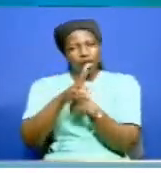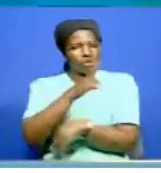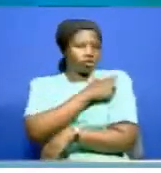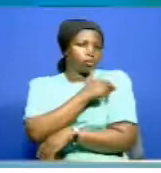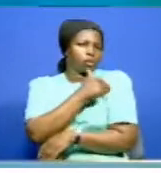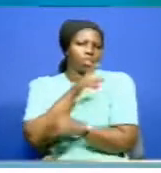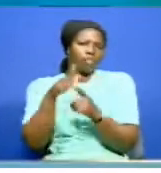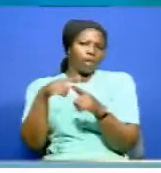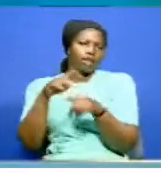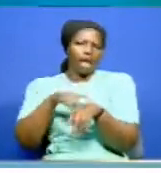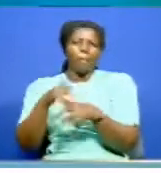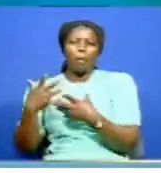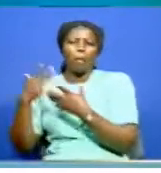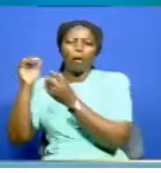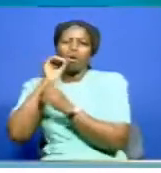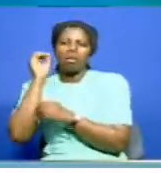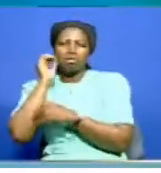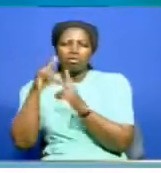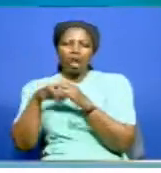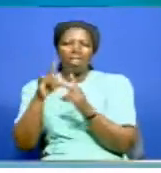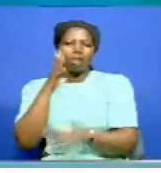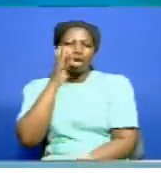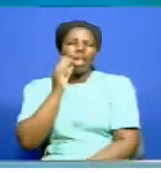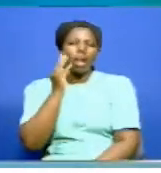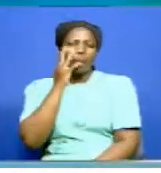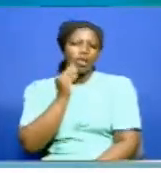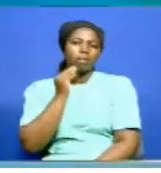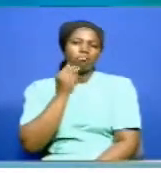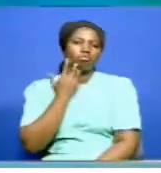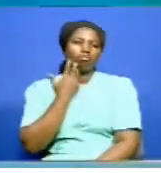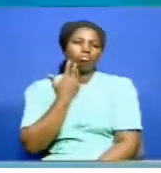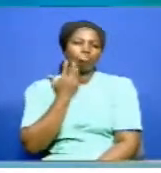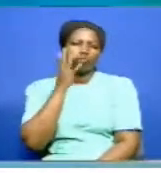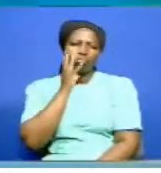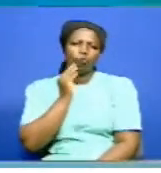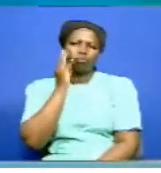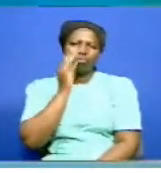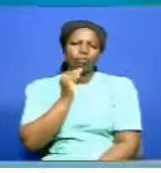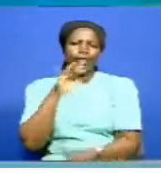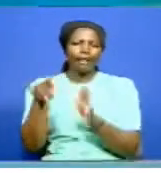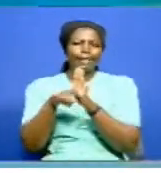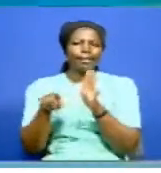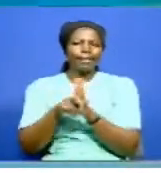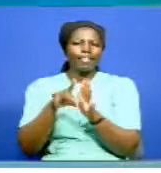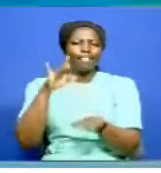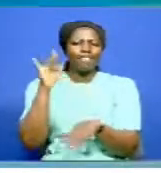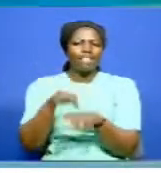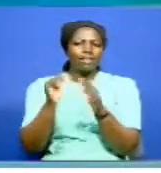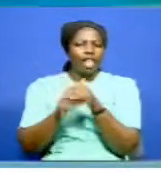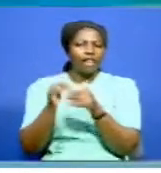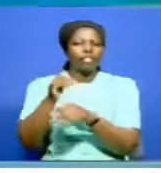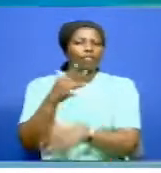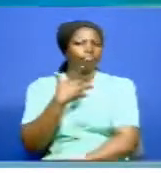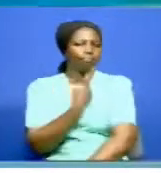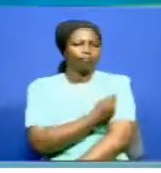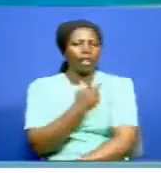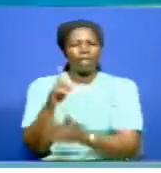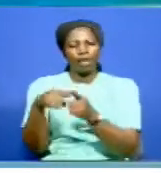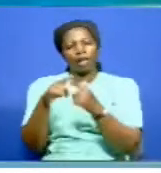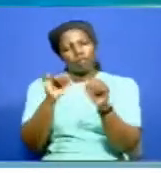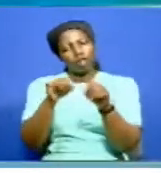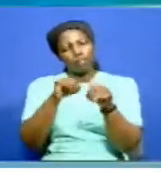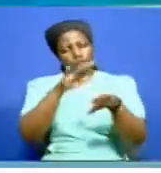then you go home and you start experiencing an adverse event following immunization, and you can call us